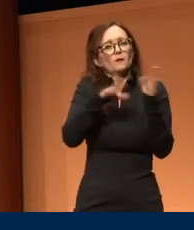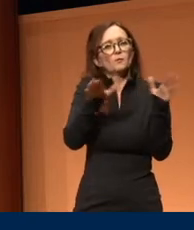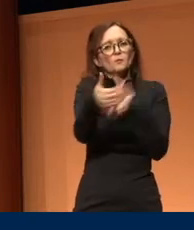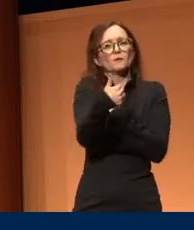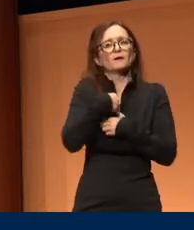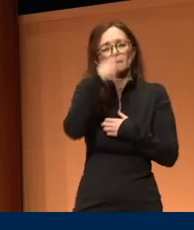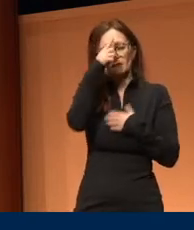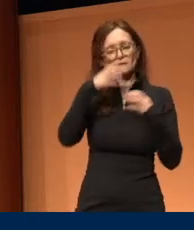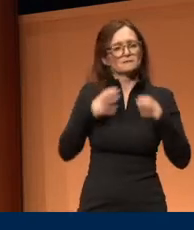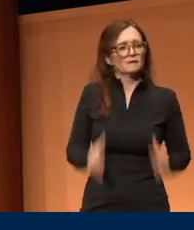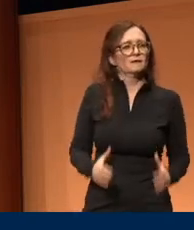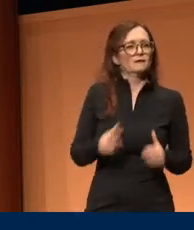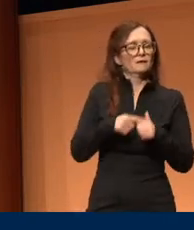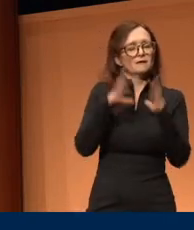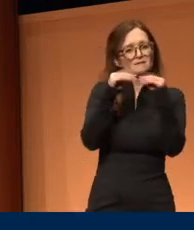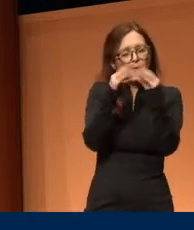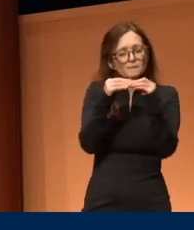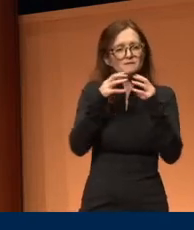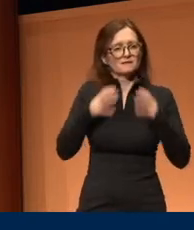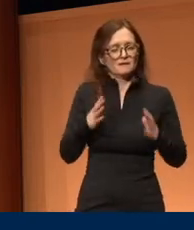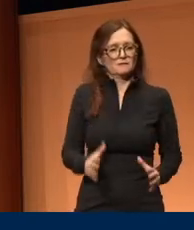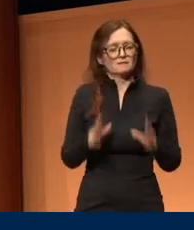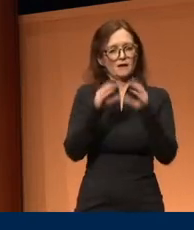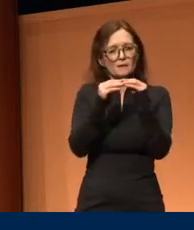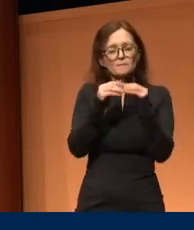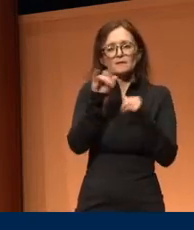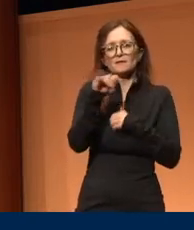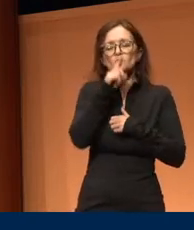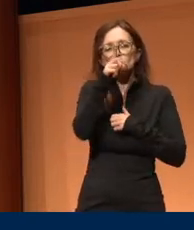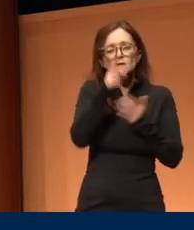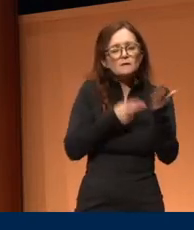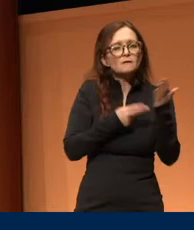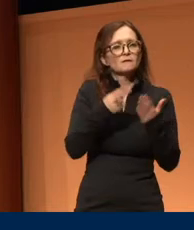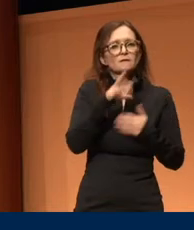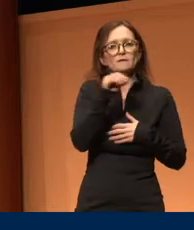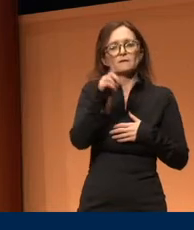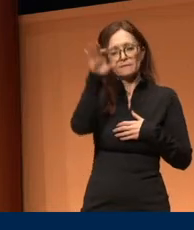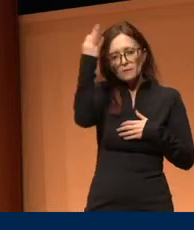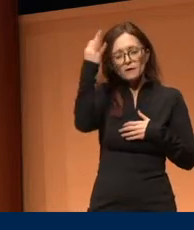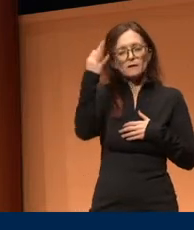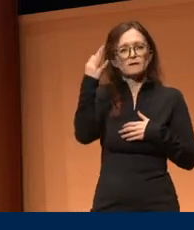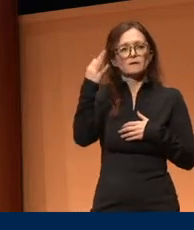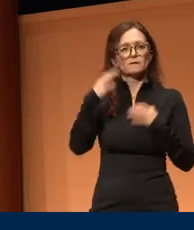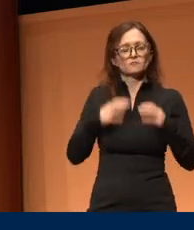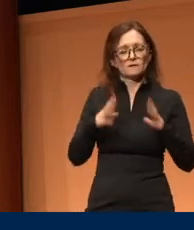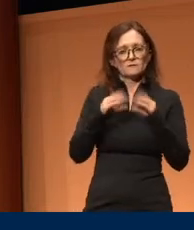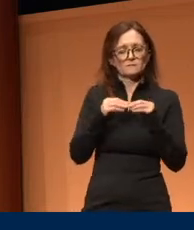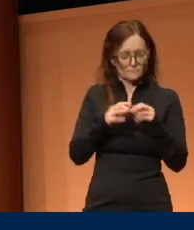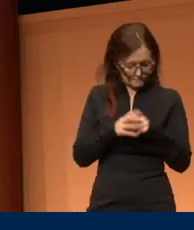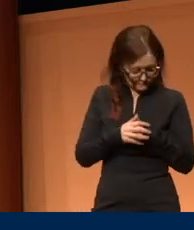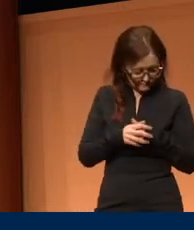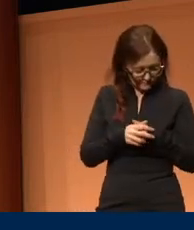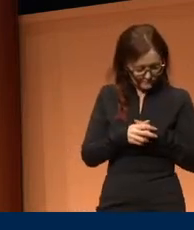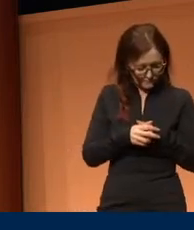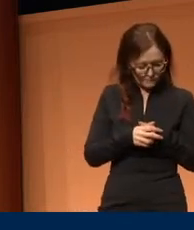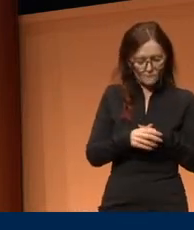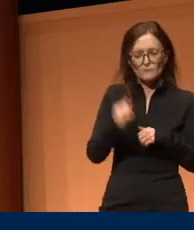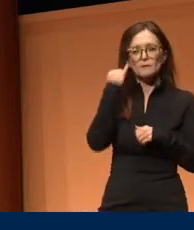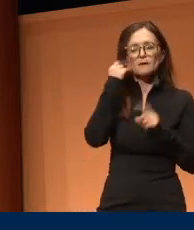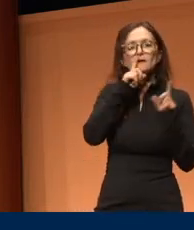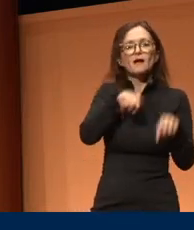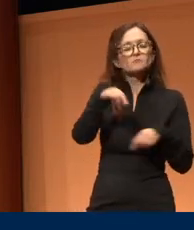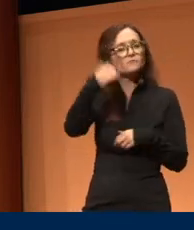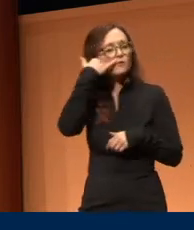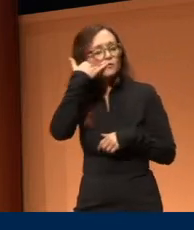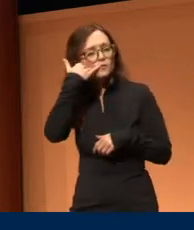saying citizens' assemblies. The reality is that nobody checks whether you're a French citizen or not in these spaces. If you answer the phone,